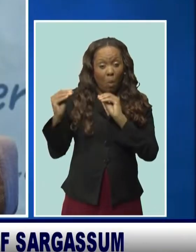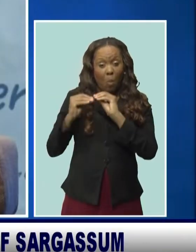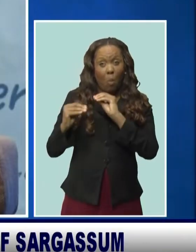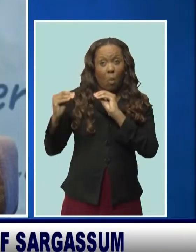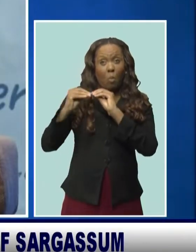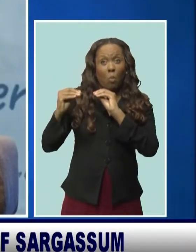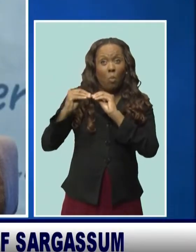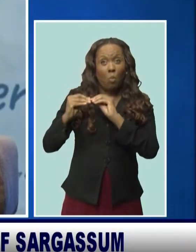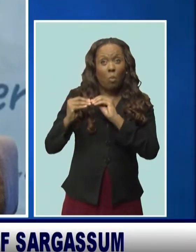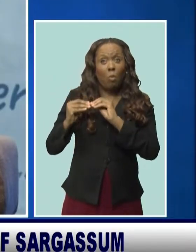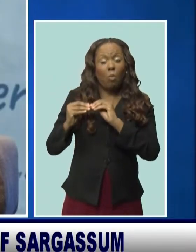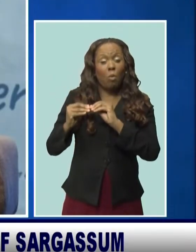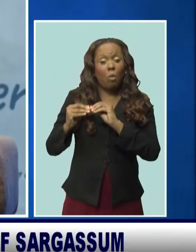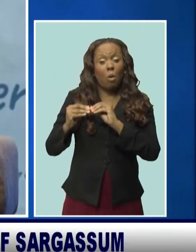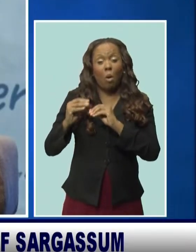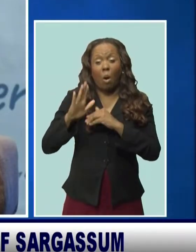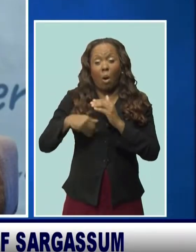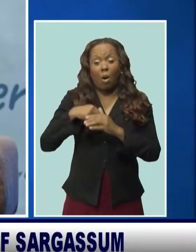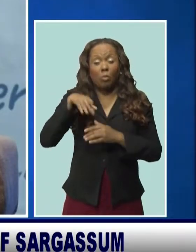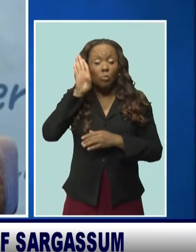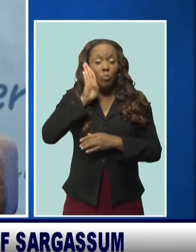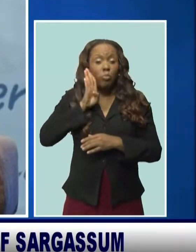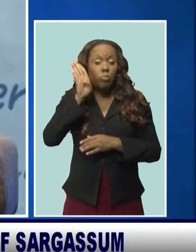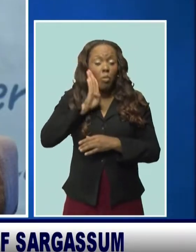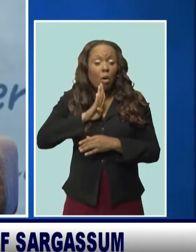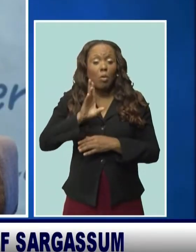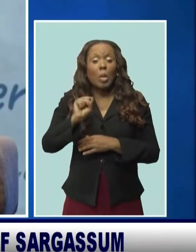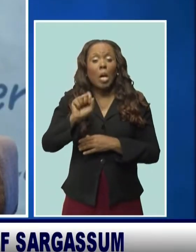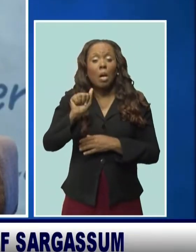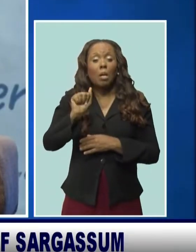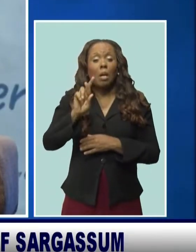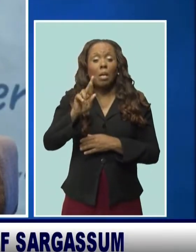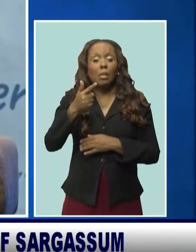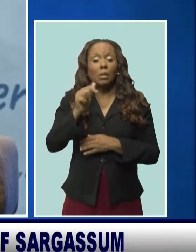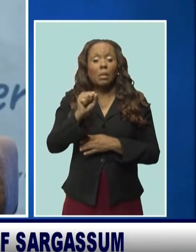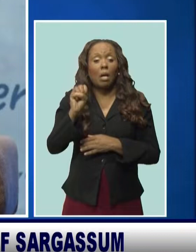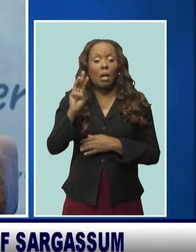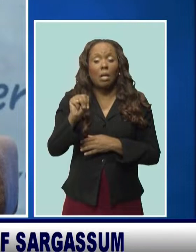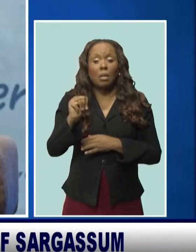size of the blooms of sargassum. So it is something that we have to